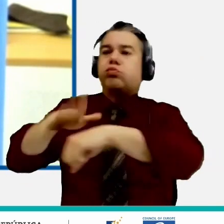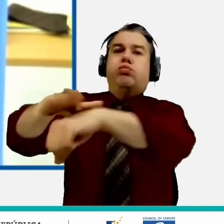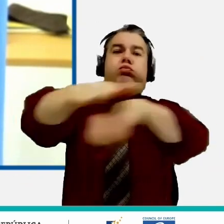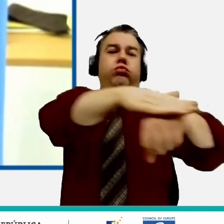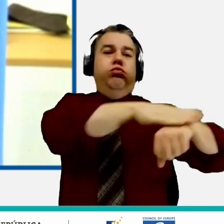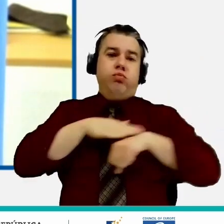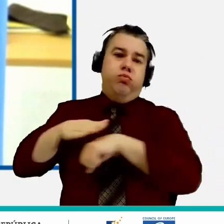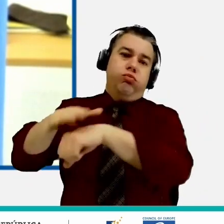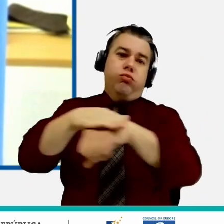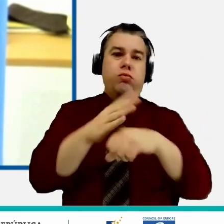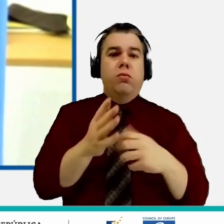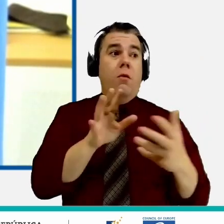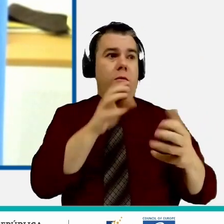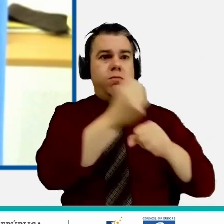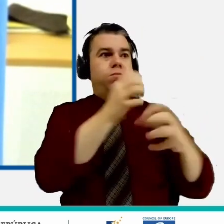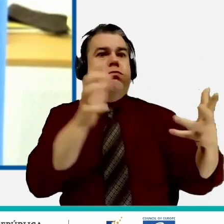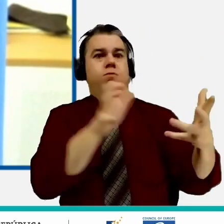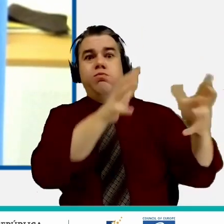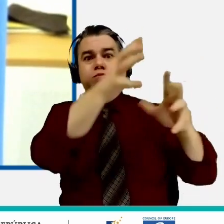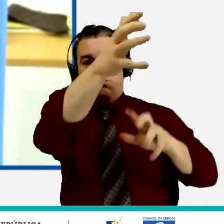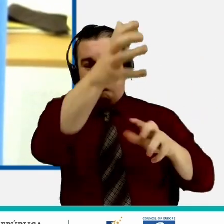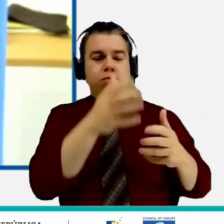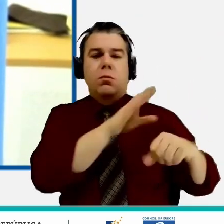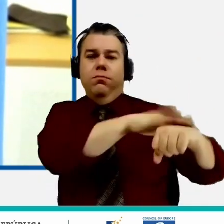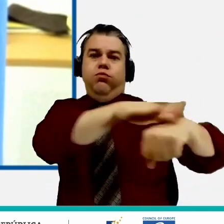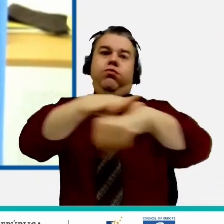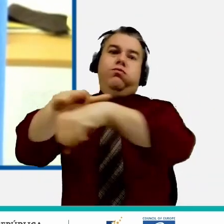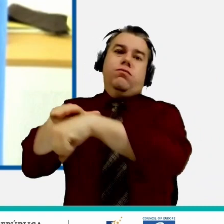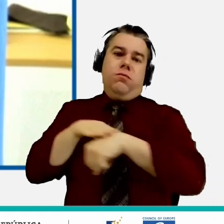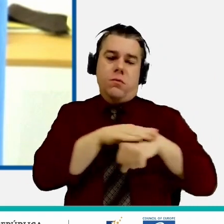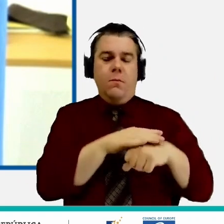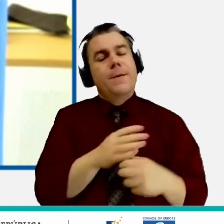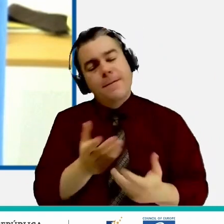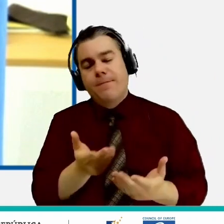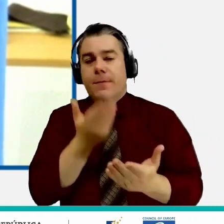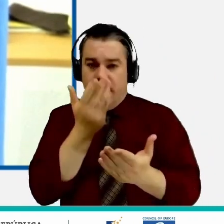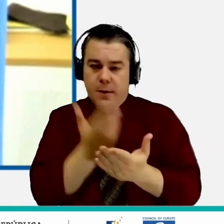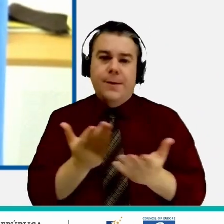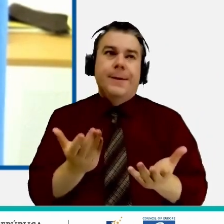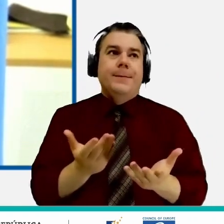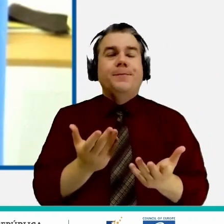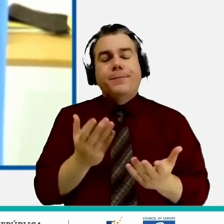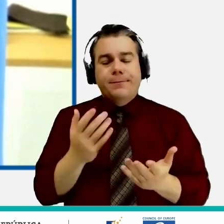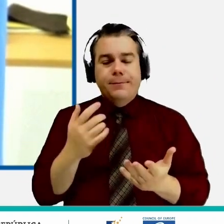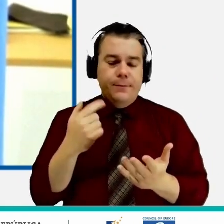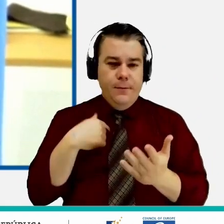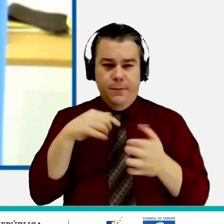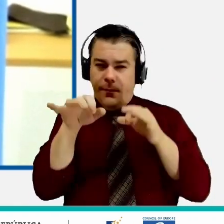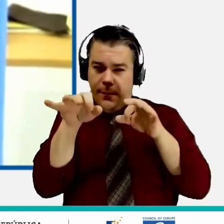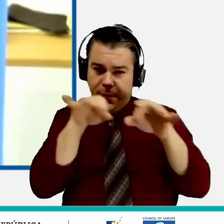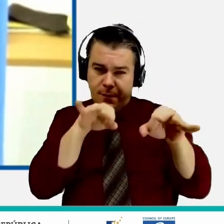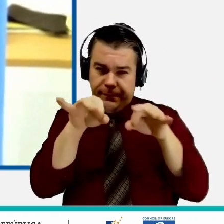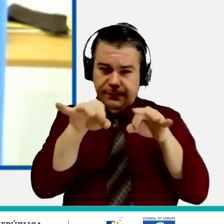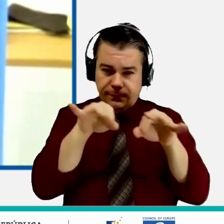mapping of industrial hazardous installations and flood risks. It's a very concrete element, but I'm also highlighting this because I think we